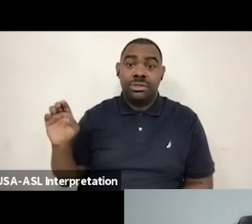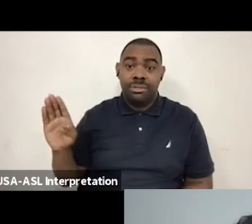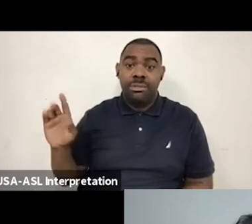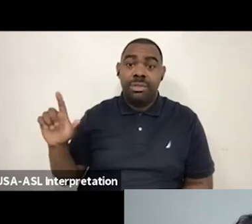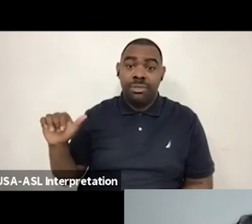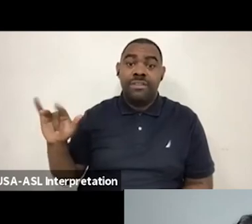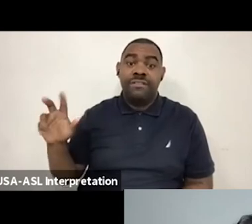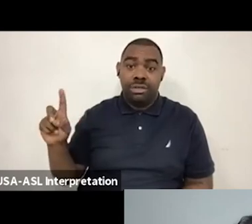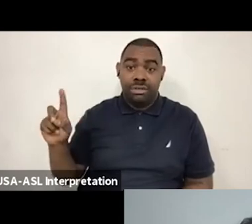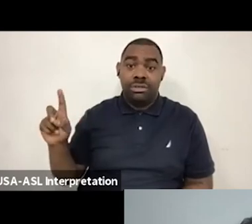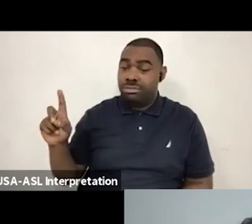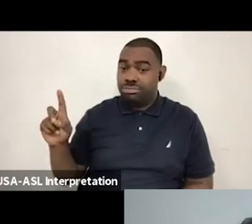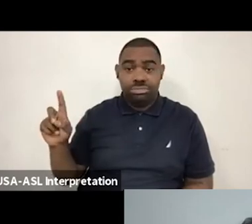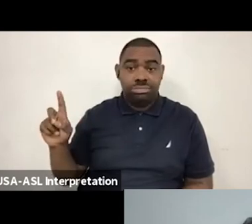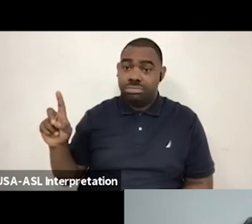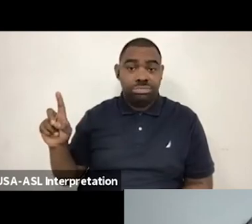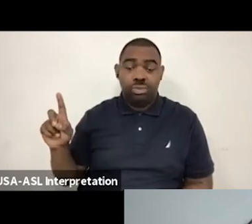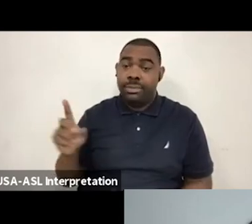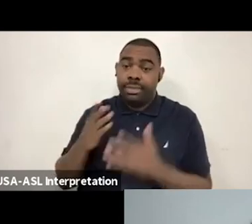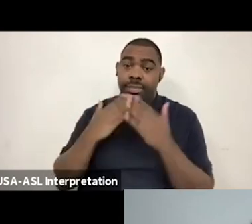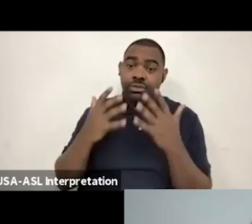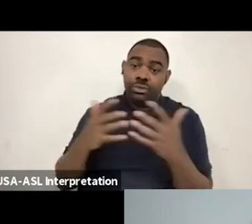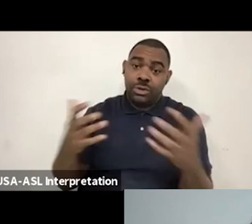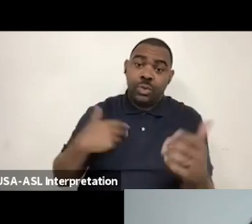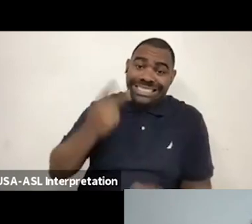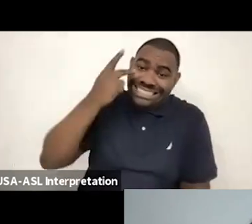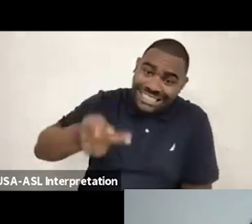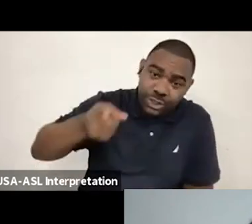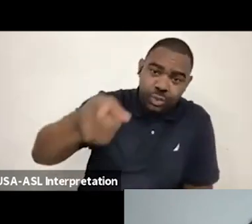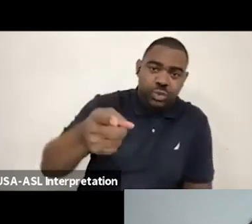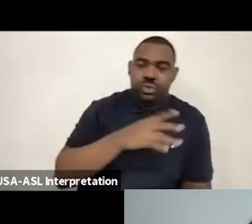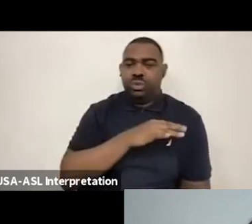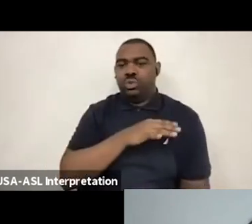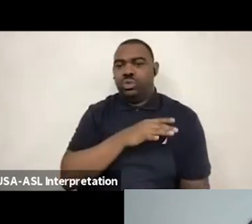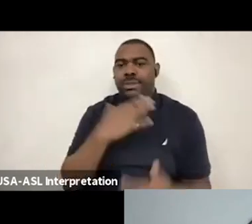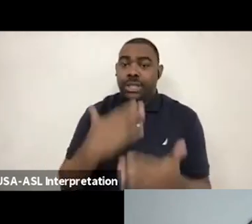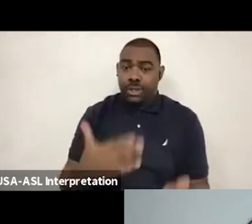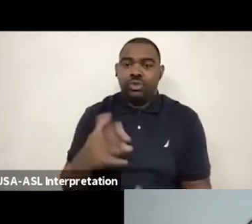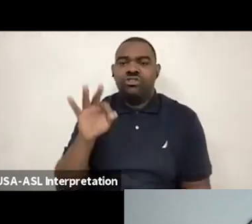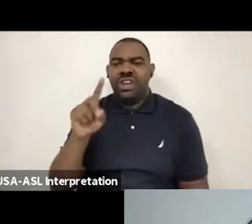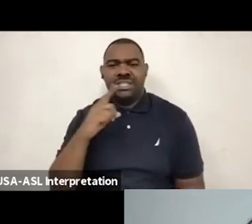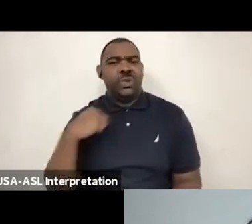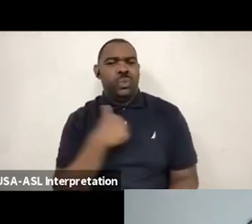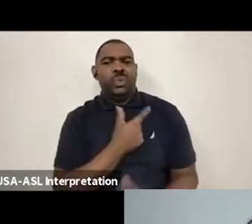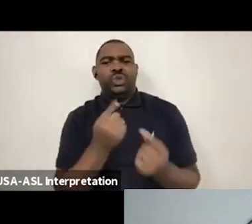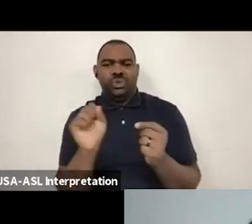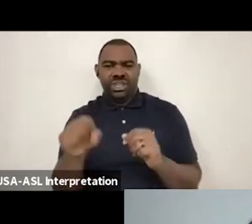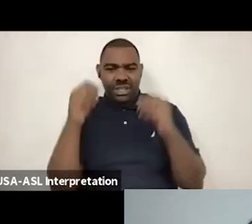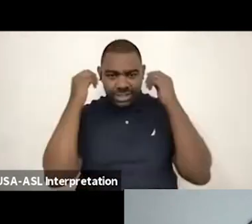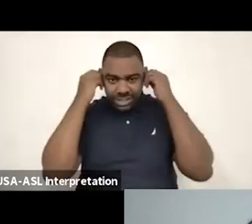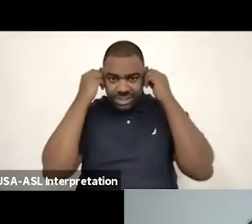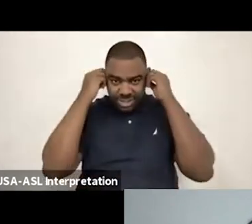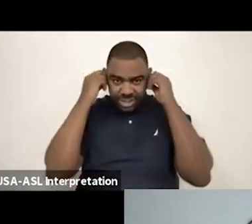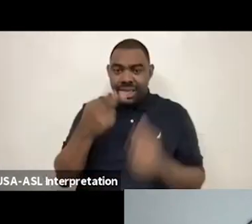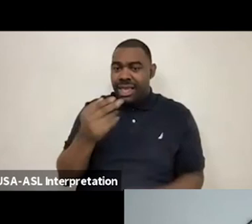Blumenfeld. And we are very, very grateful. And we see you. So thank you. Yeah, we do. We do. Yeah. Thank